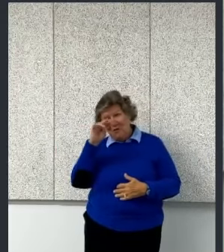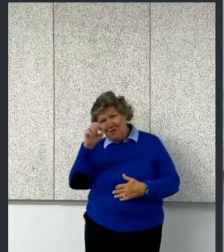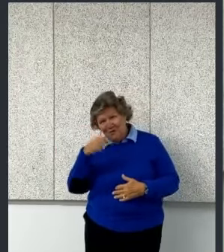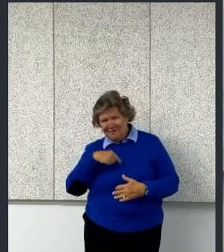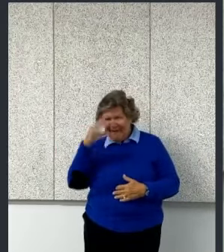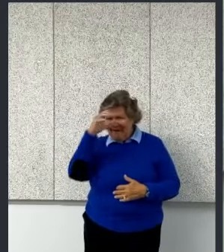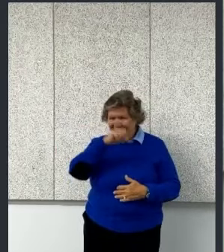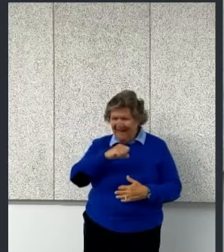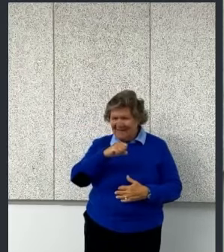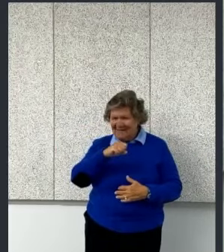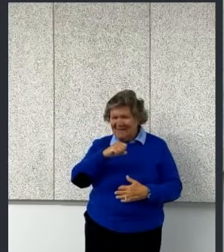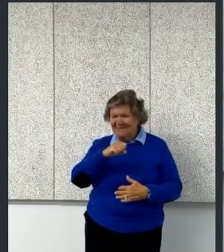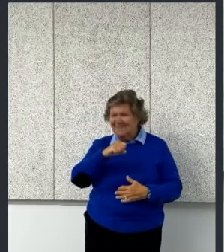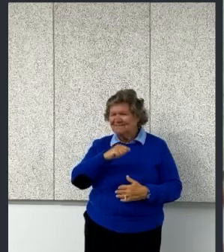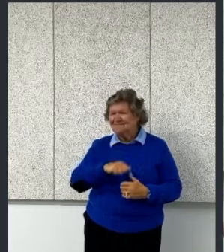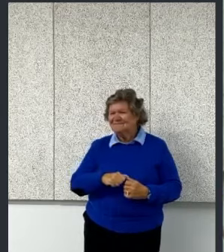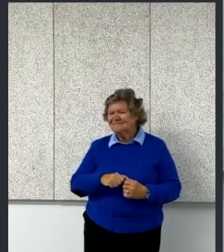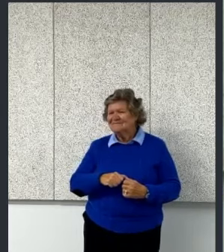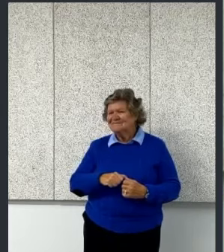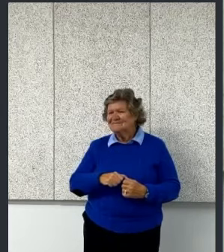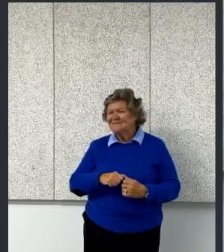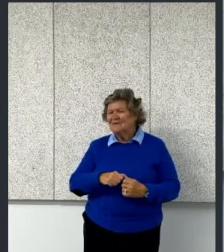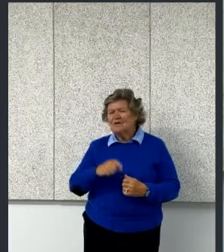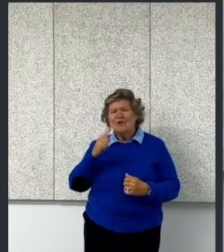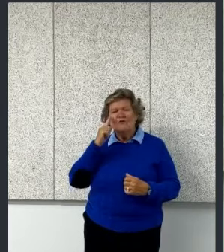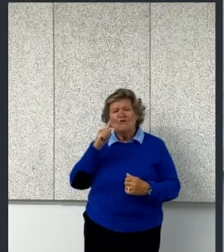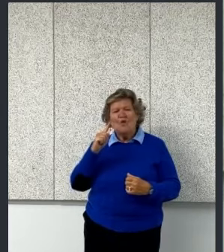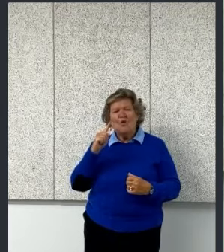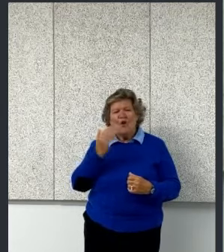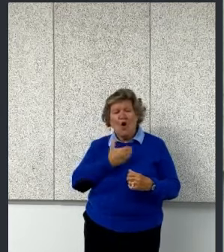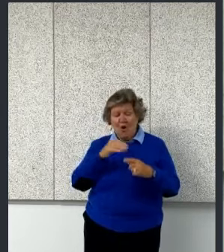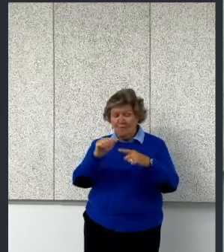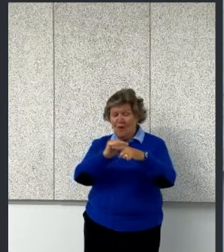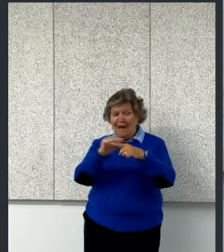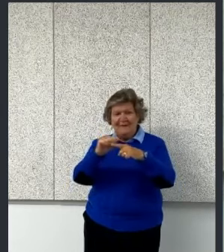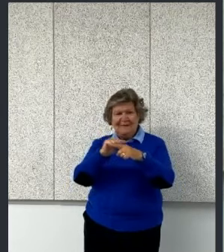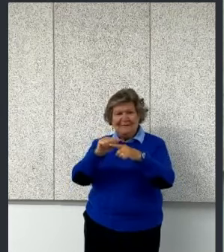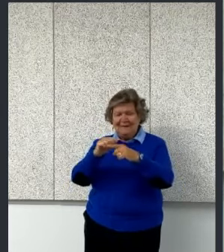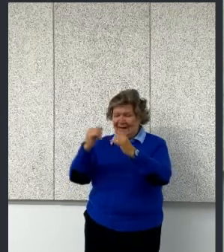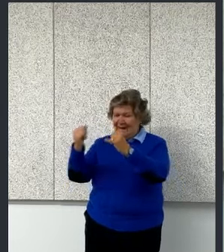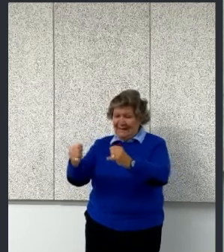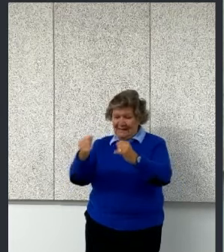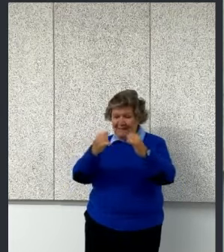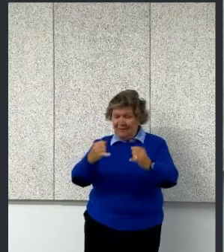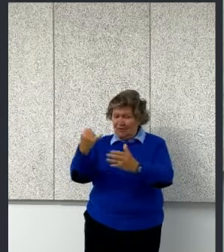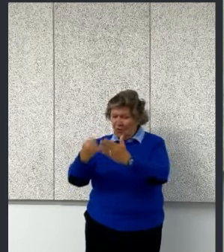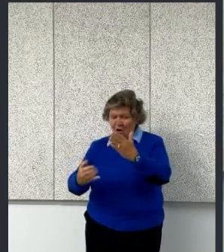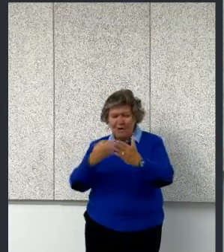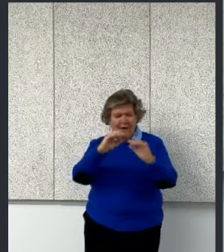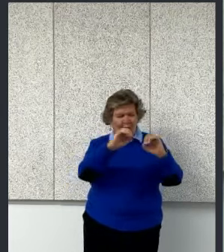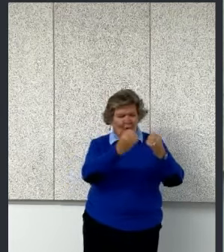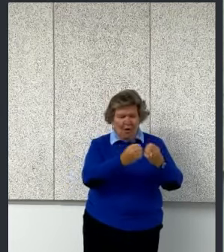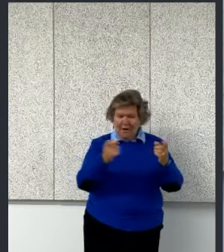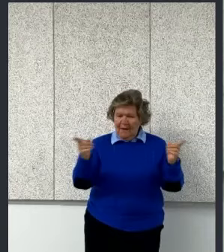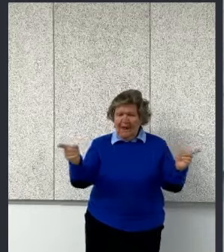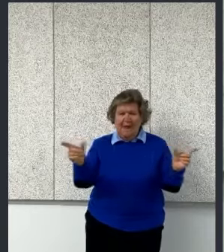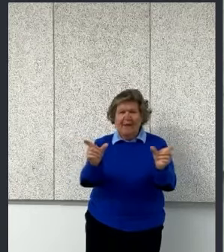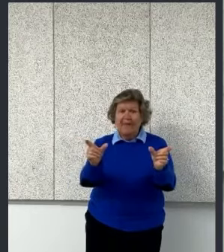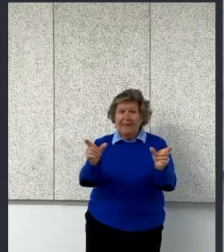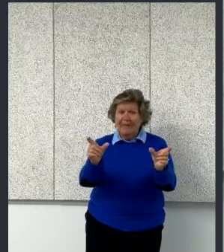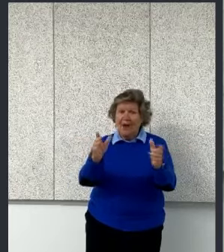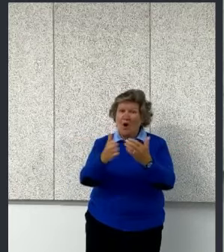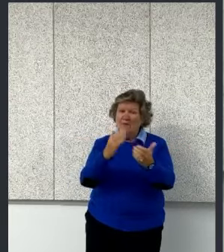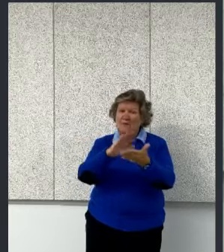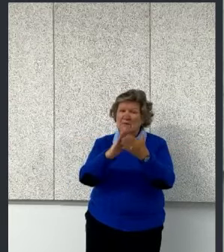good news is that across artistic practices, individual artists and organizations are experiencing such similar things. It's